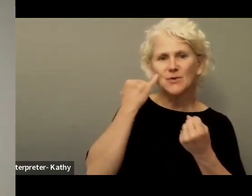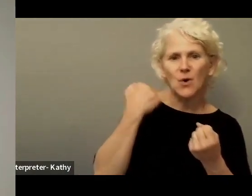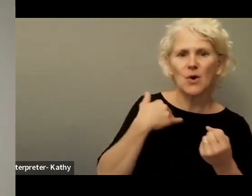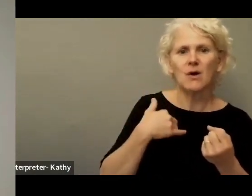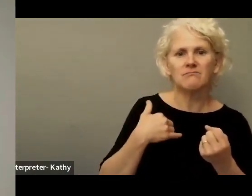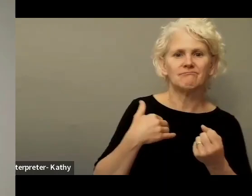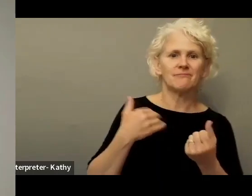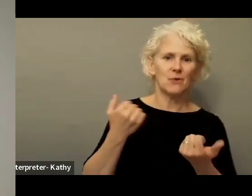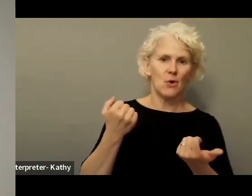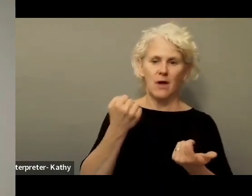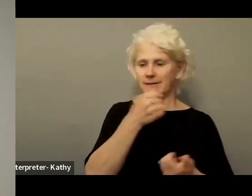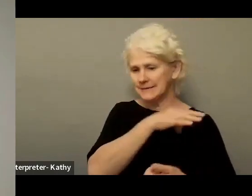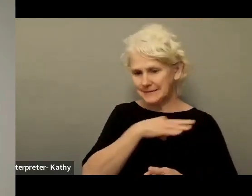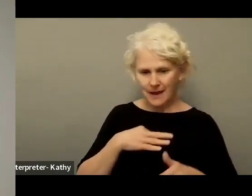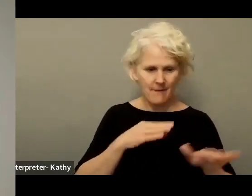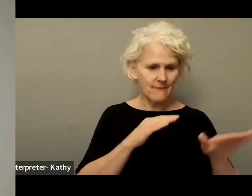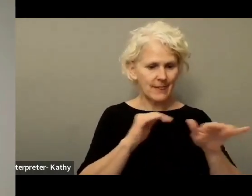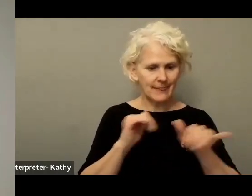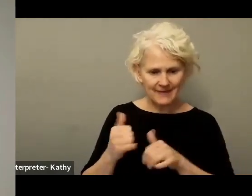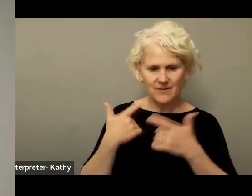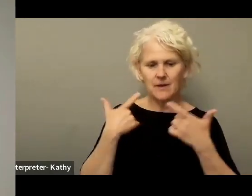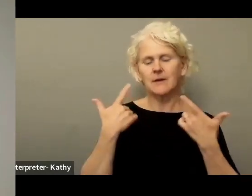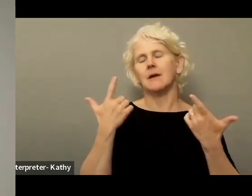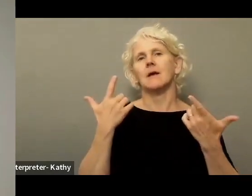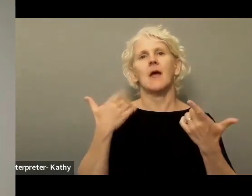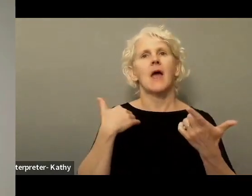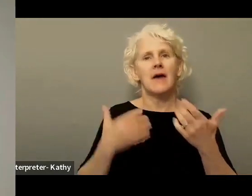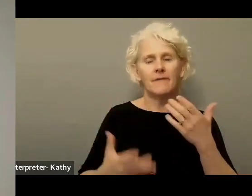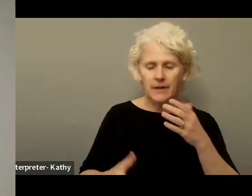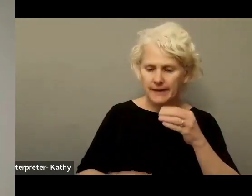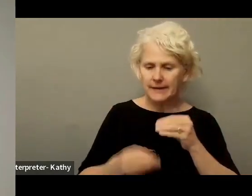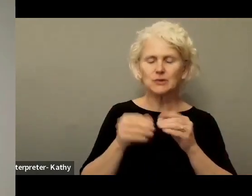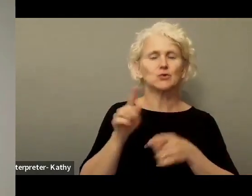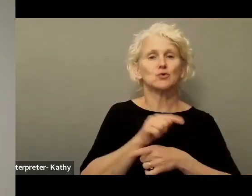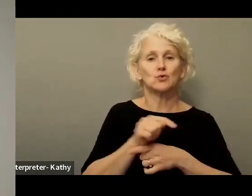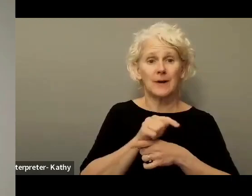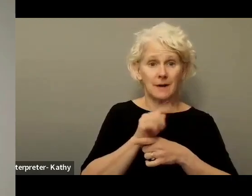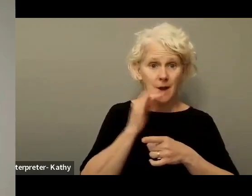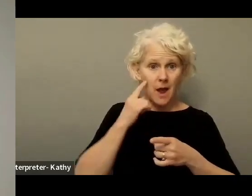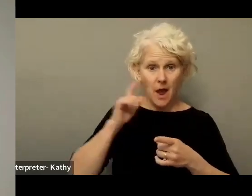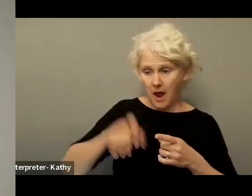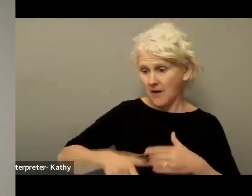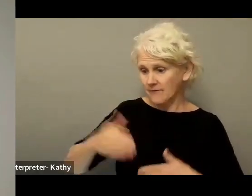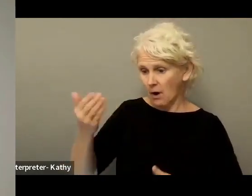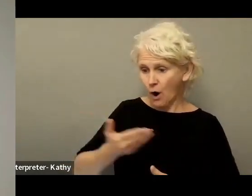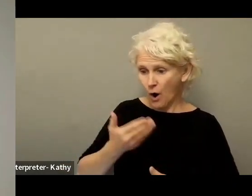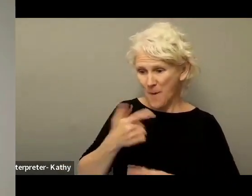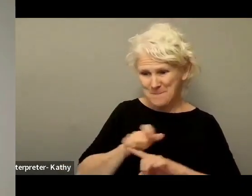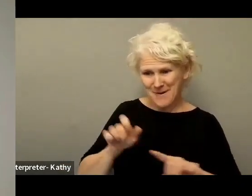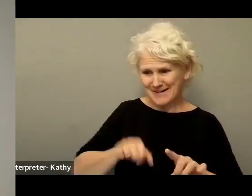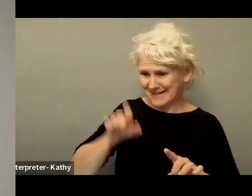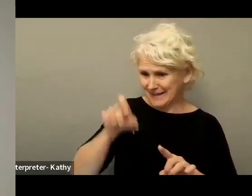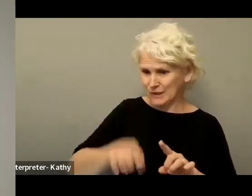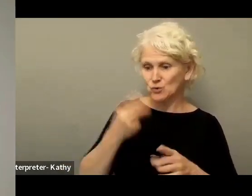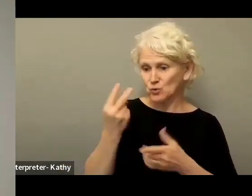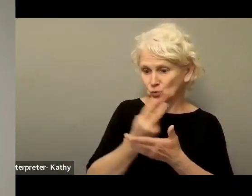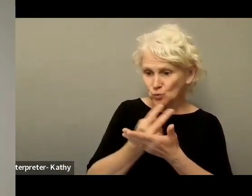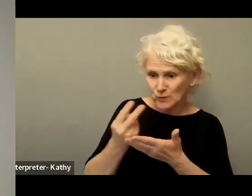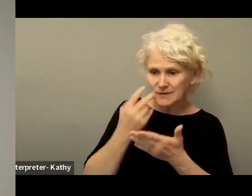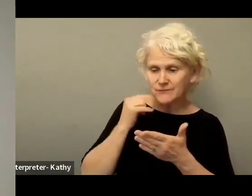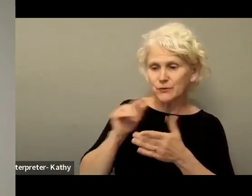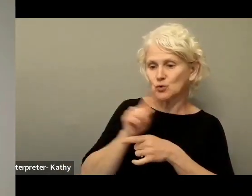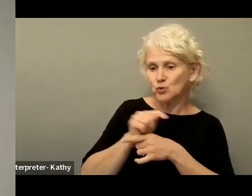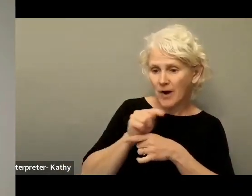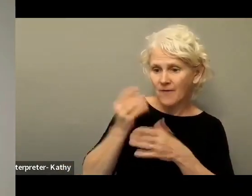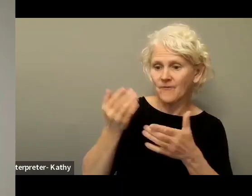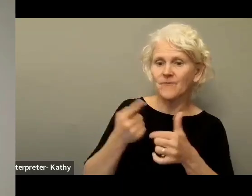have the staff turnover, even training, we can hire someone and then you got 2 weeks worth of training with them. And so